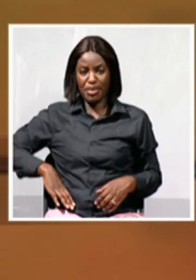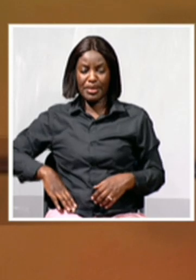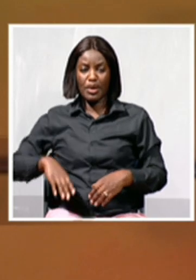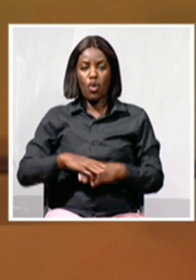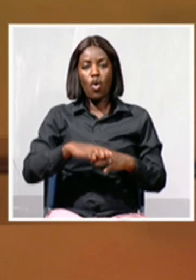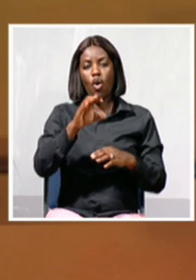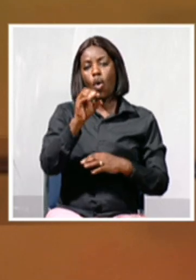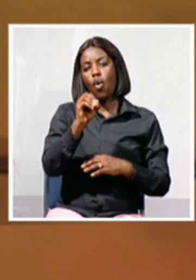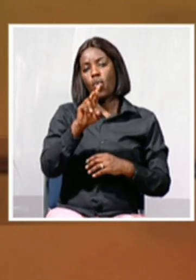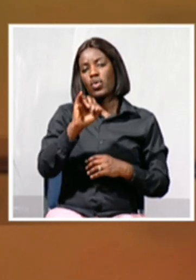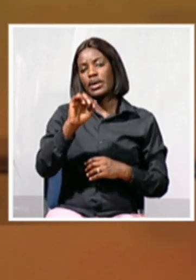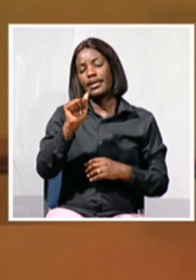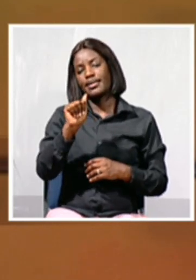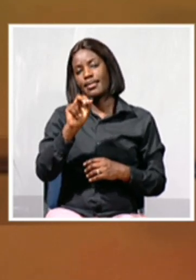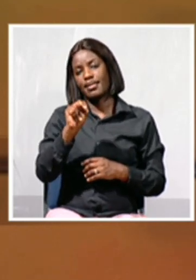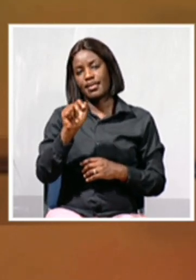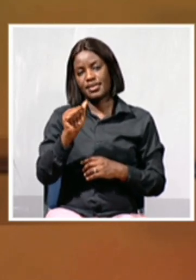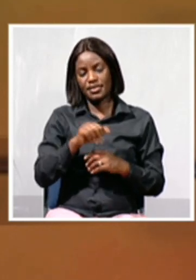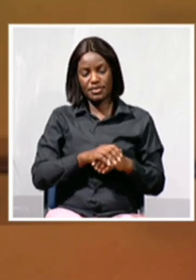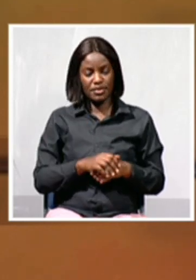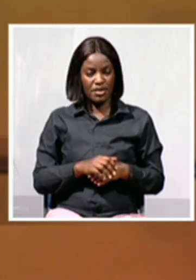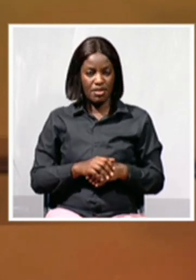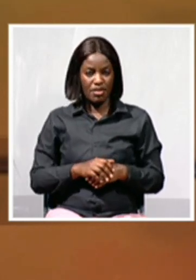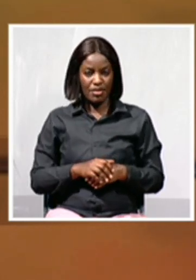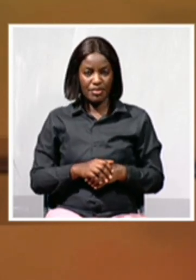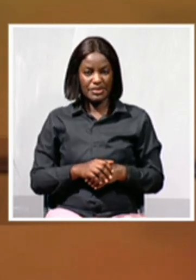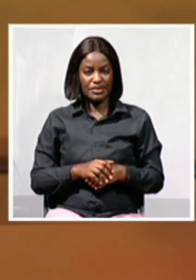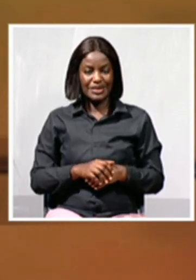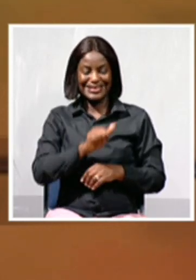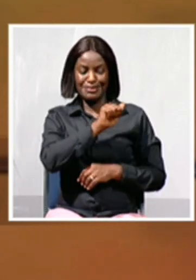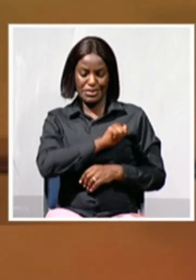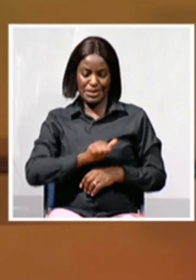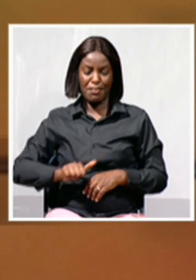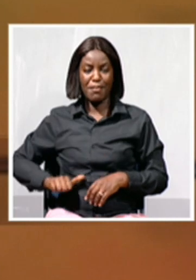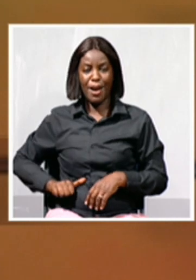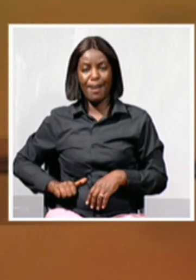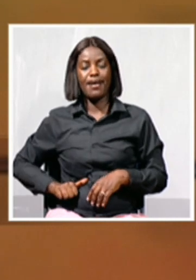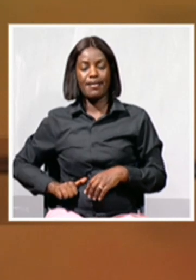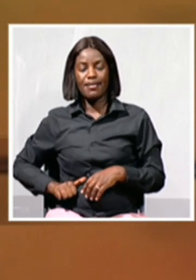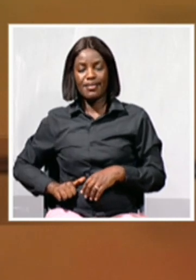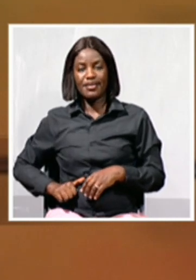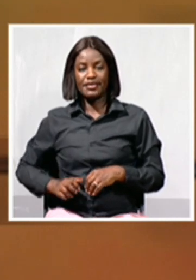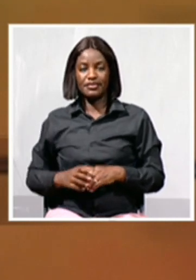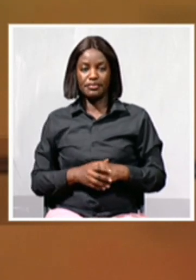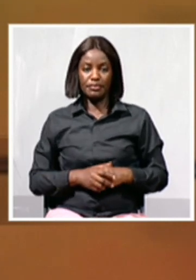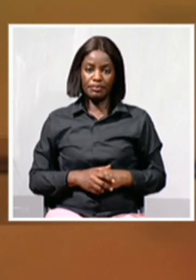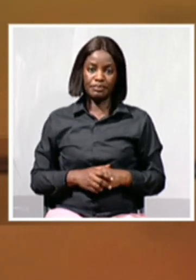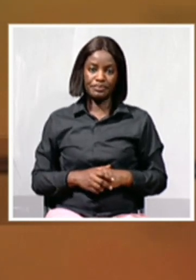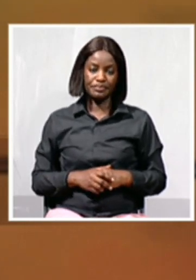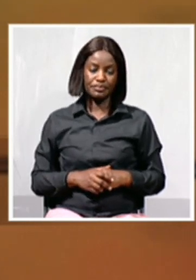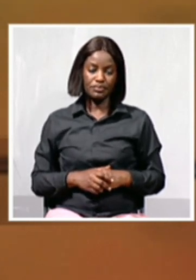targeted at the youth. We also had engaged them through their social medias. Now, what we have done is